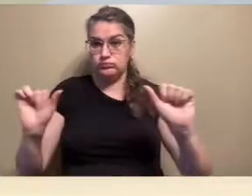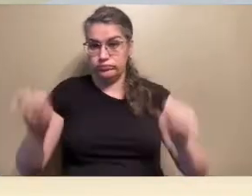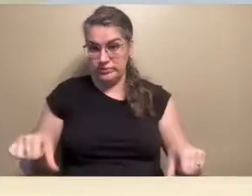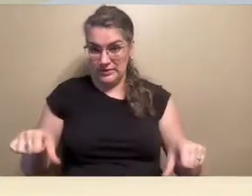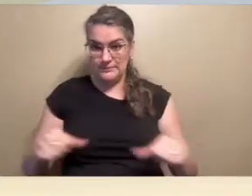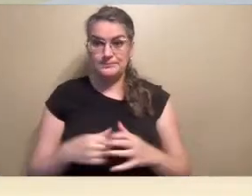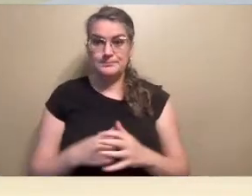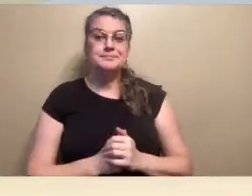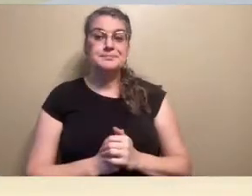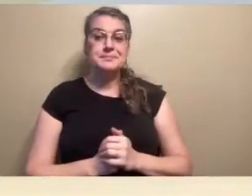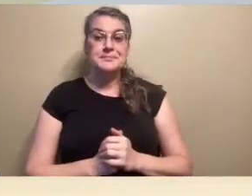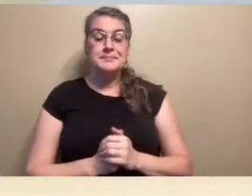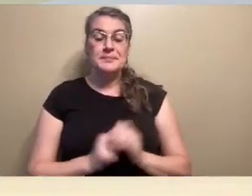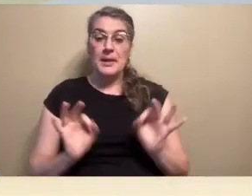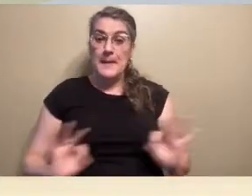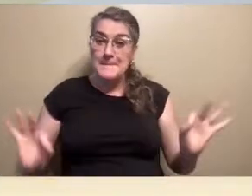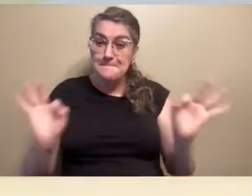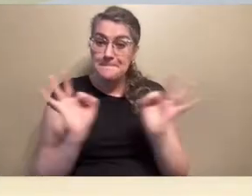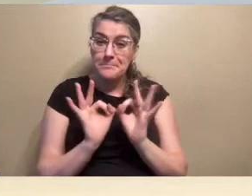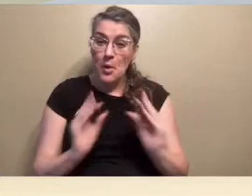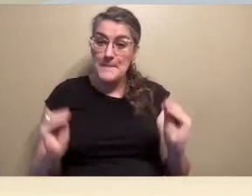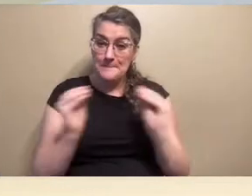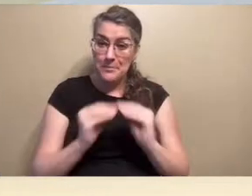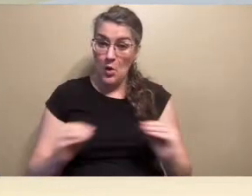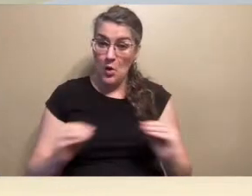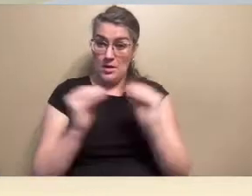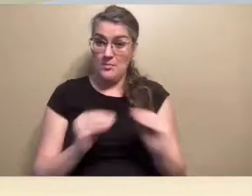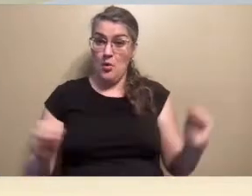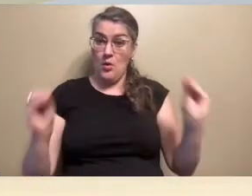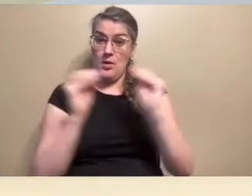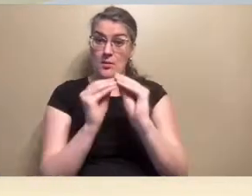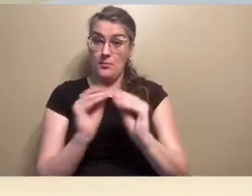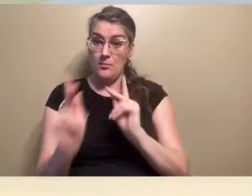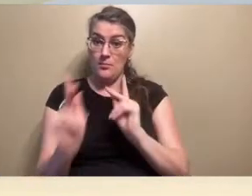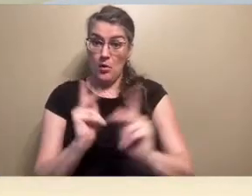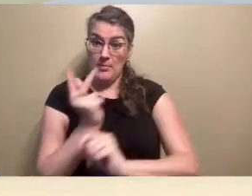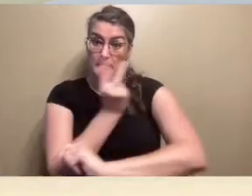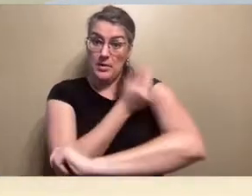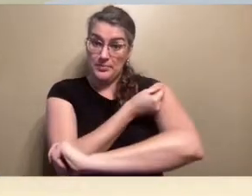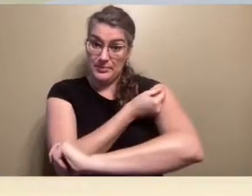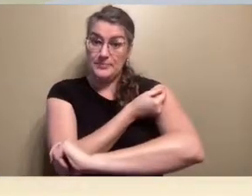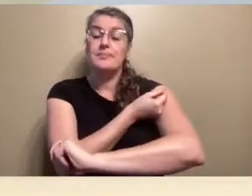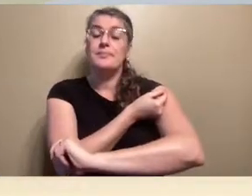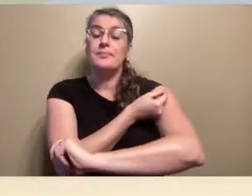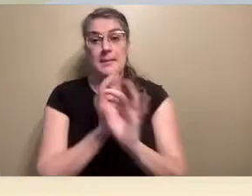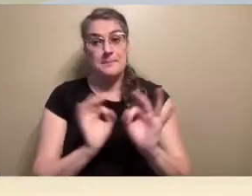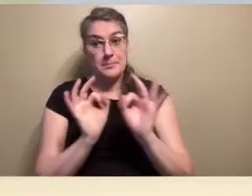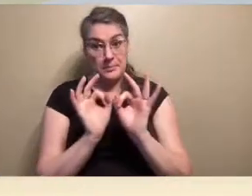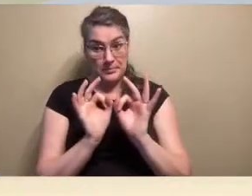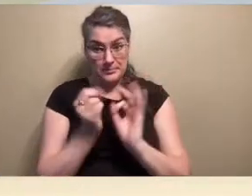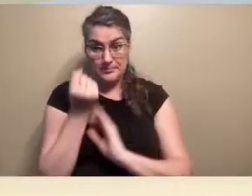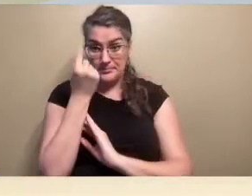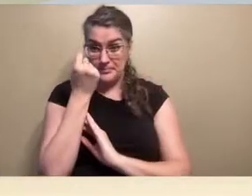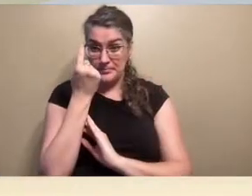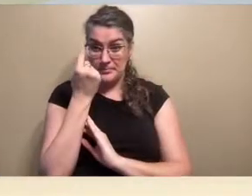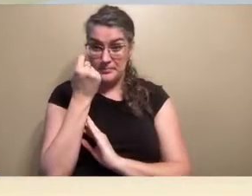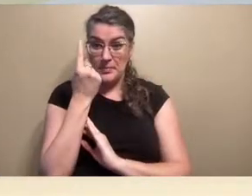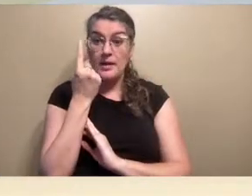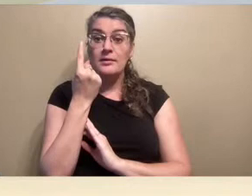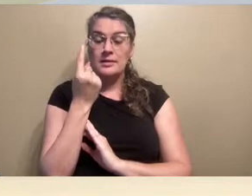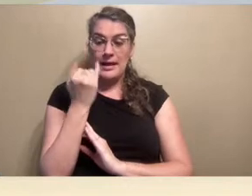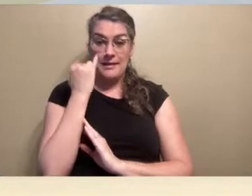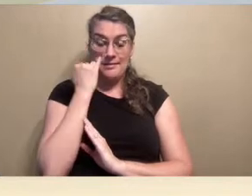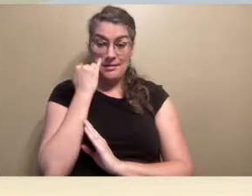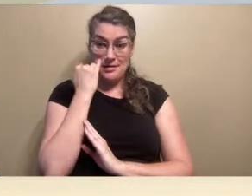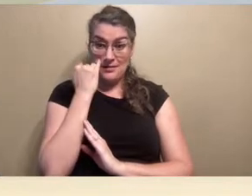Until more people are fully immunized, island residents are encouraged to wait 14 days after their second dose before traveling outside the